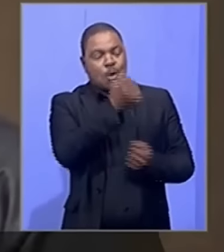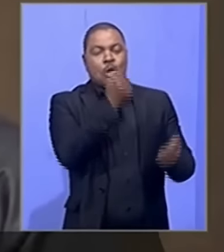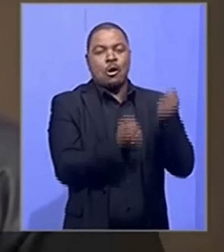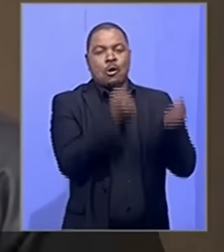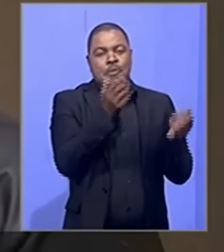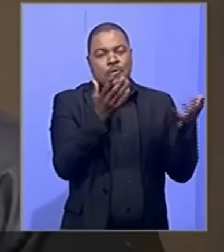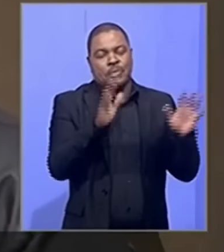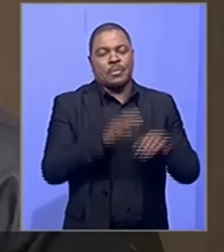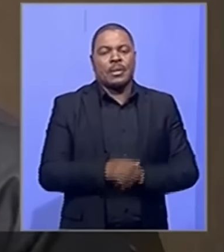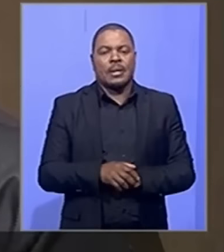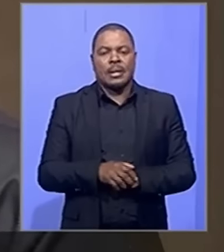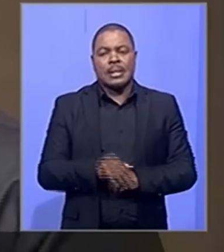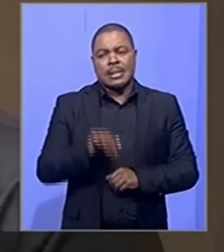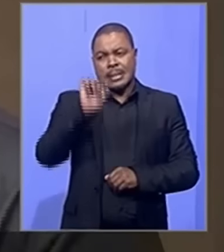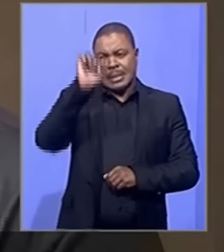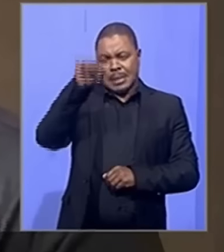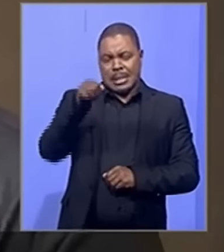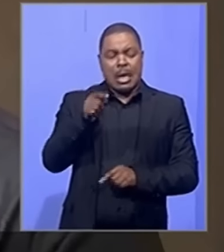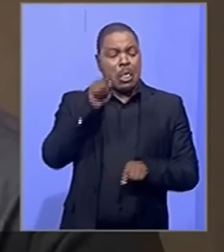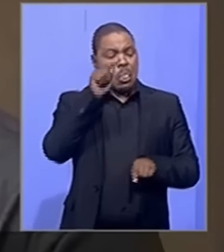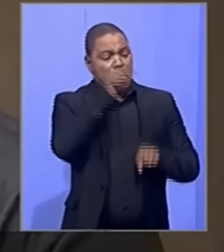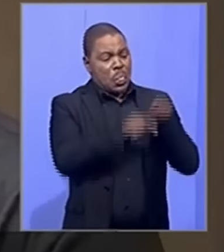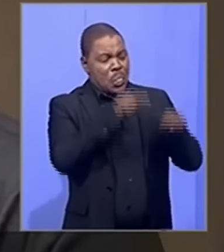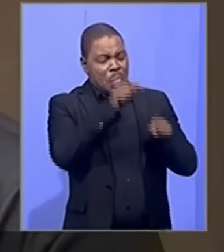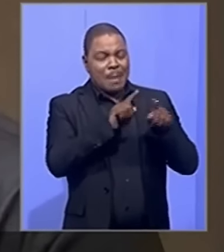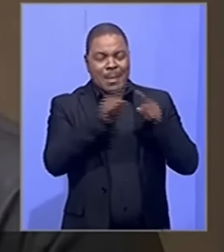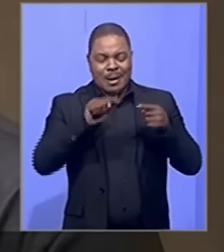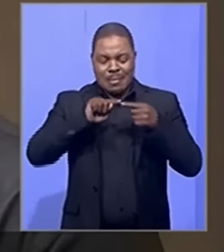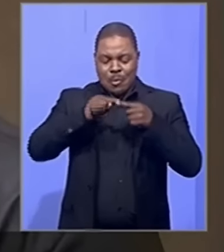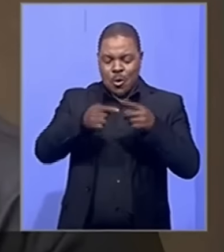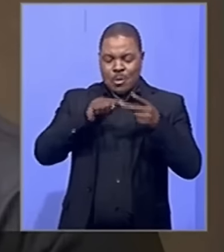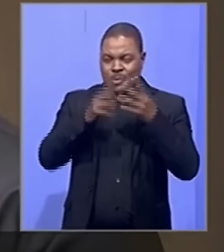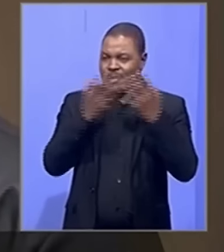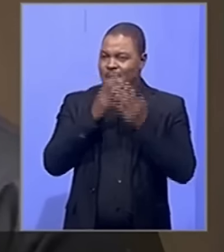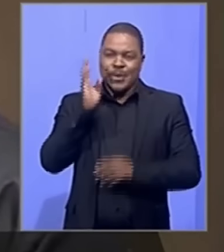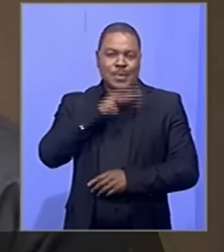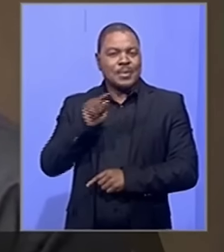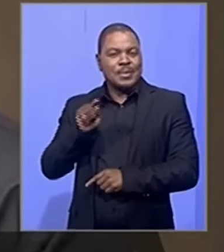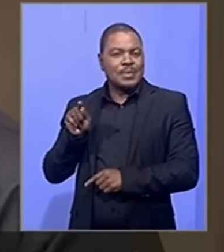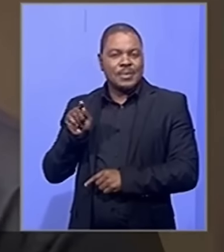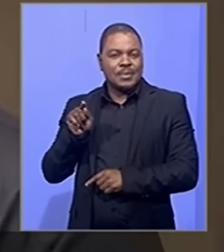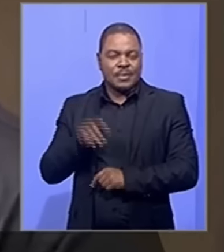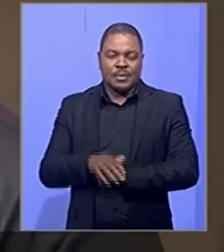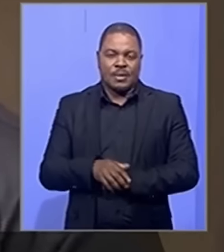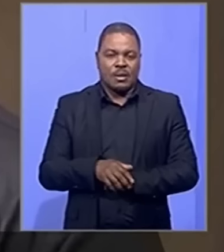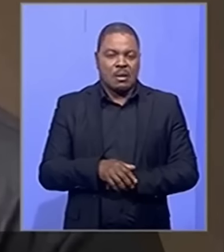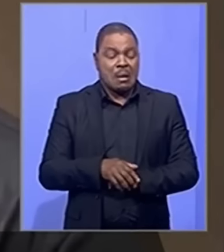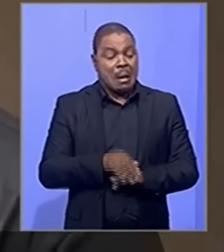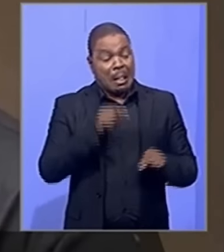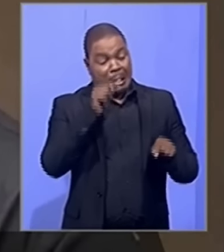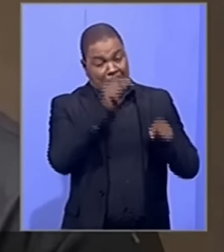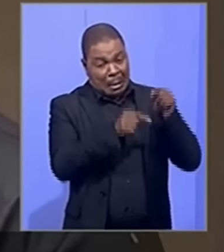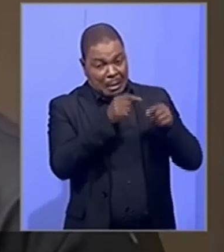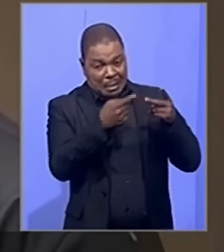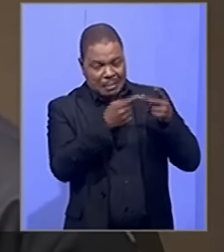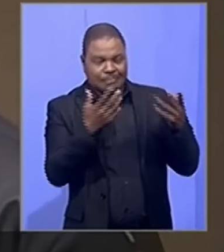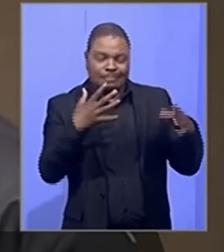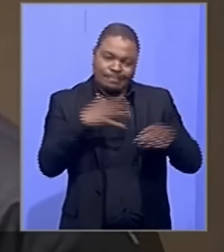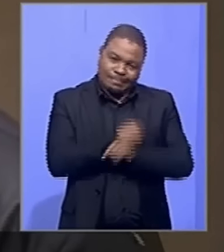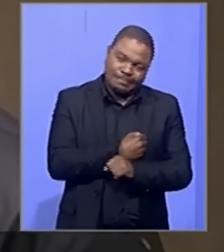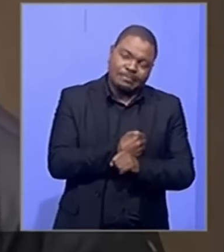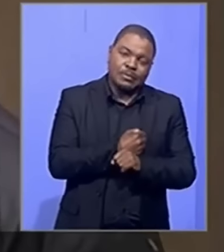mean, it's a criticism that is not backed by the relevant facts on the ground. And it's a criticism that is really